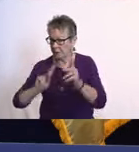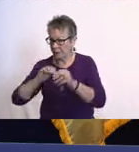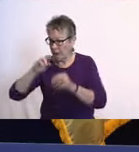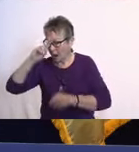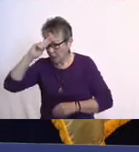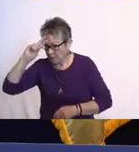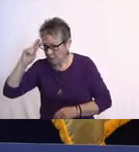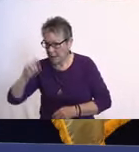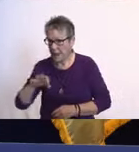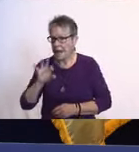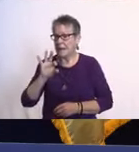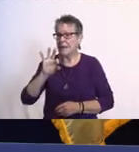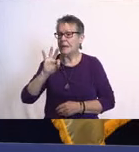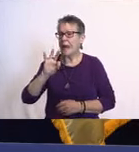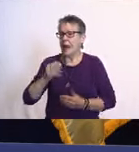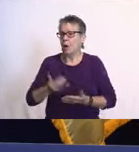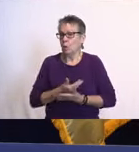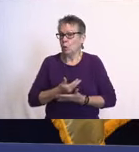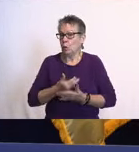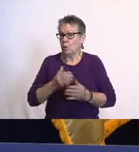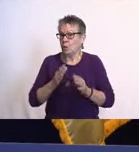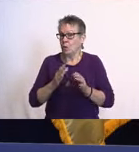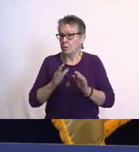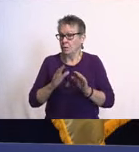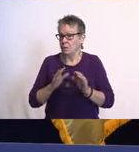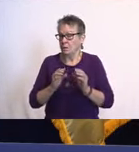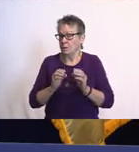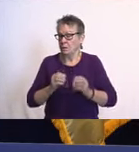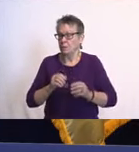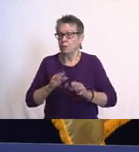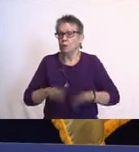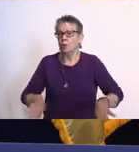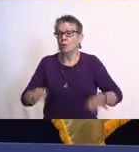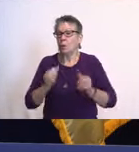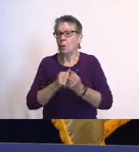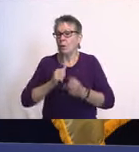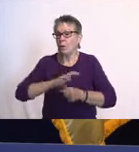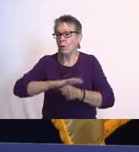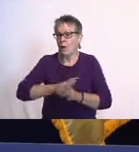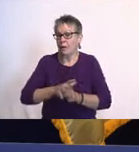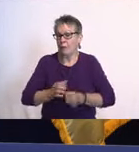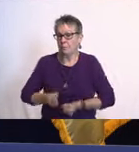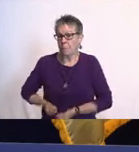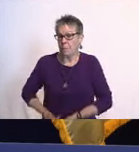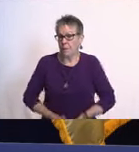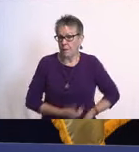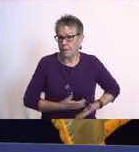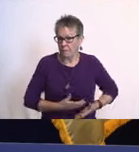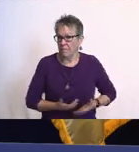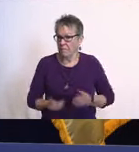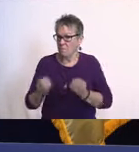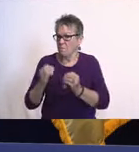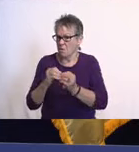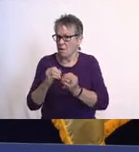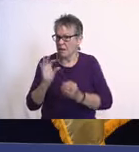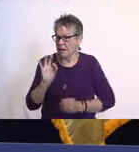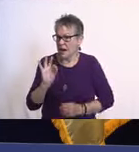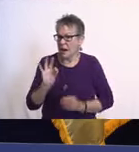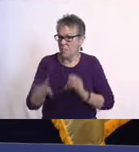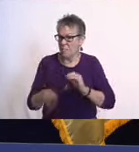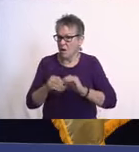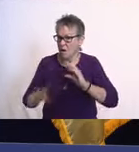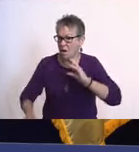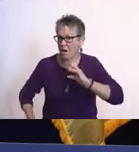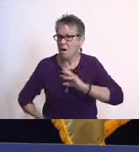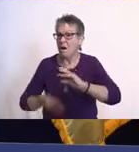of multi-system inflammatory syndrome in children since our last briefing. There are now